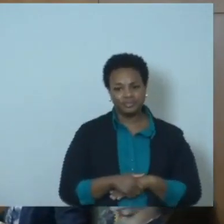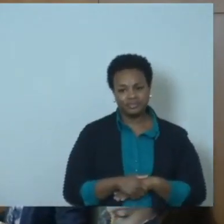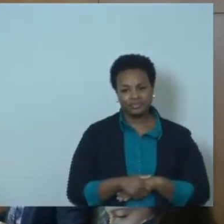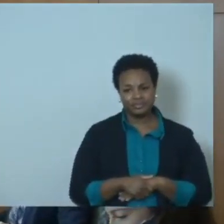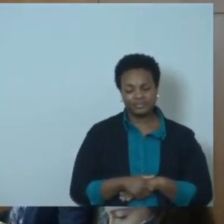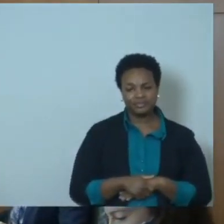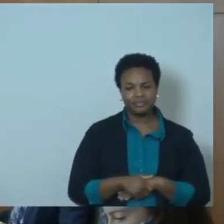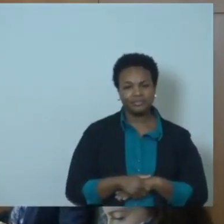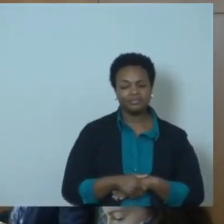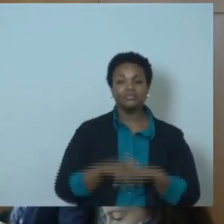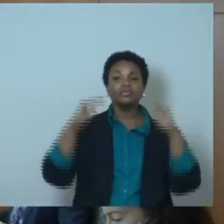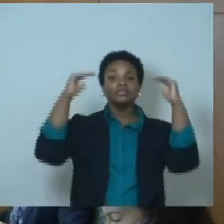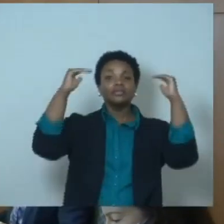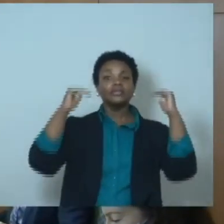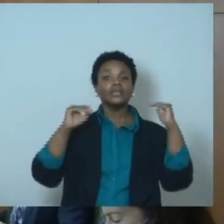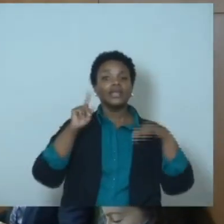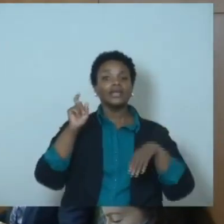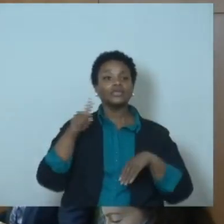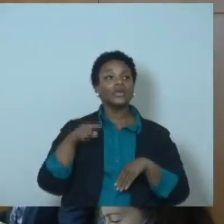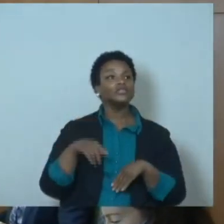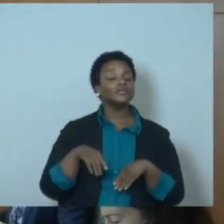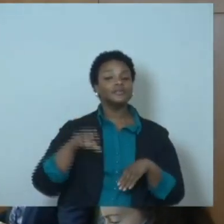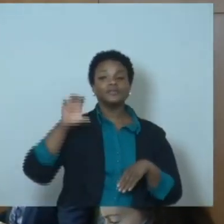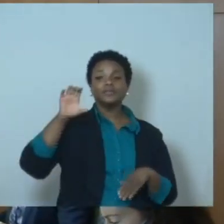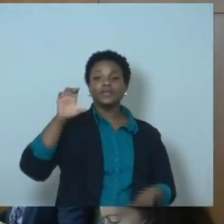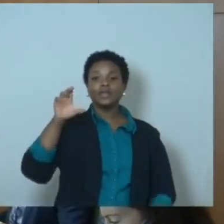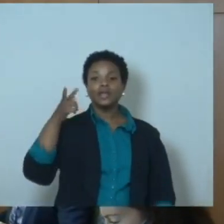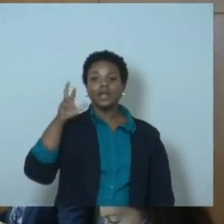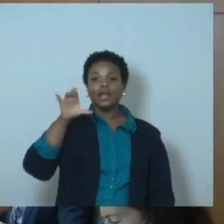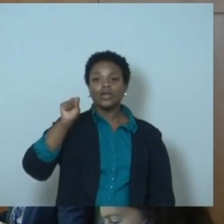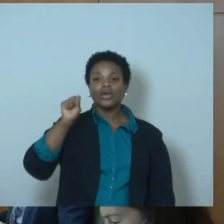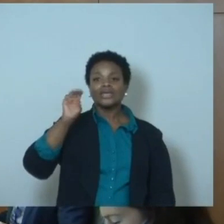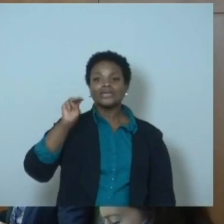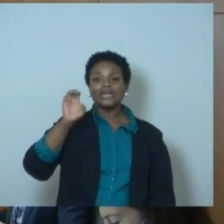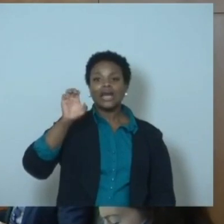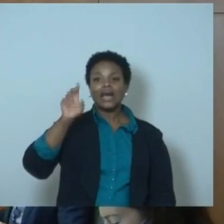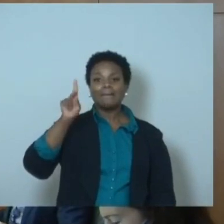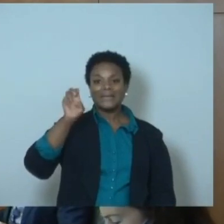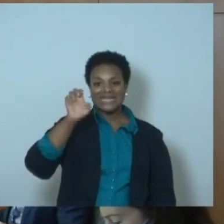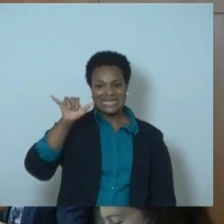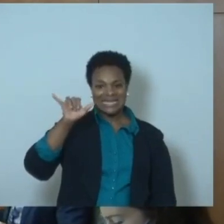Thank you, Governor. Next, I'm going to go to Chris McKee with KRQE. Chris, you're